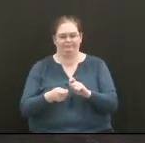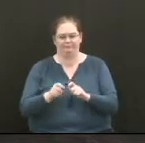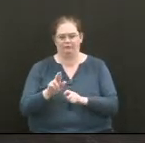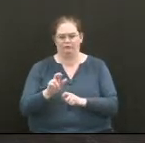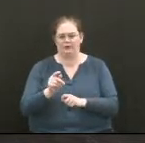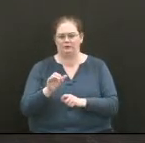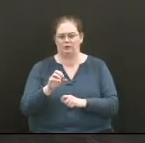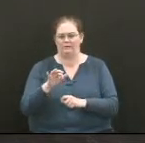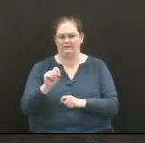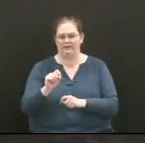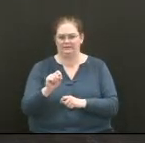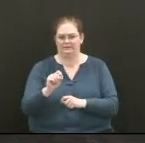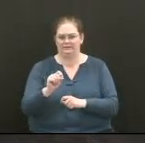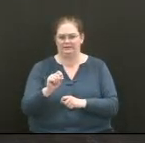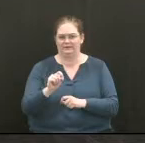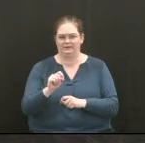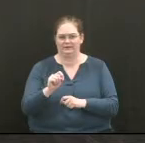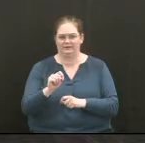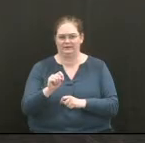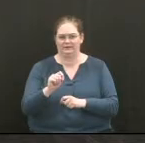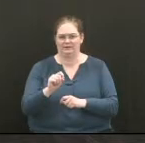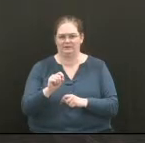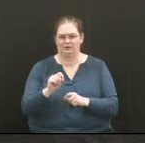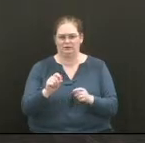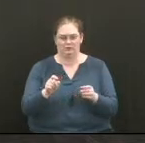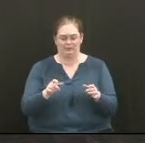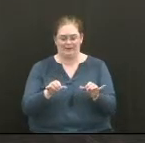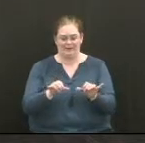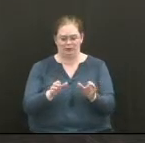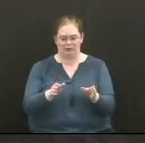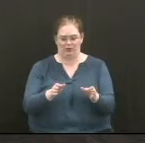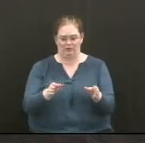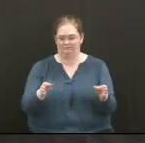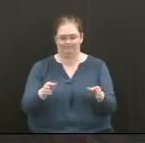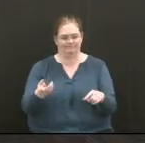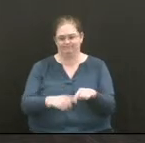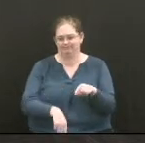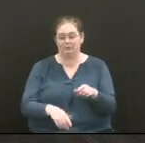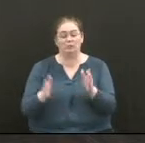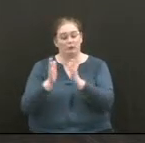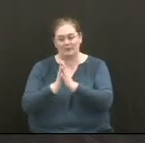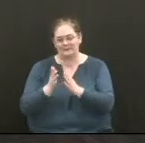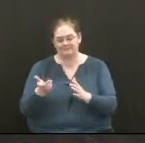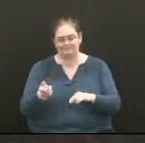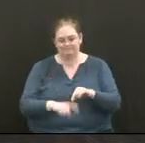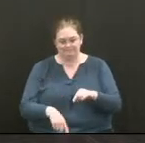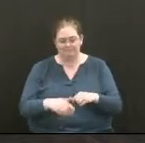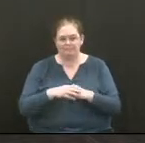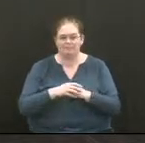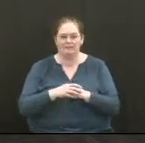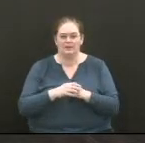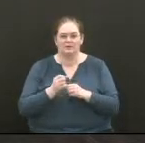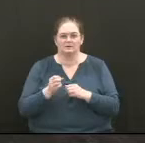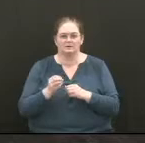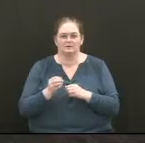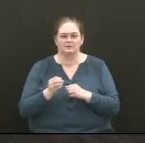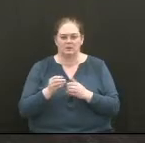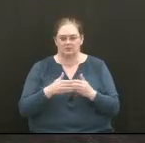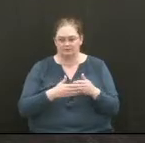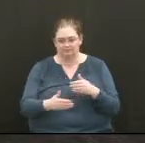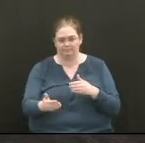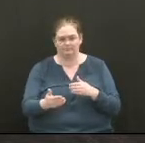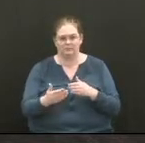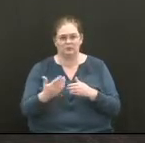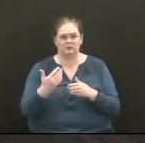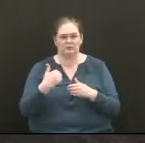that we send to the polling locations to move the tray that the paper goes in. We requested that. And so moving forward,